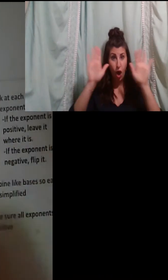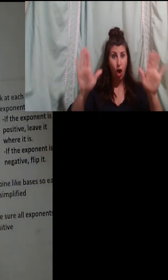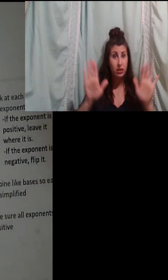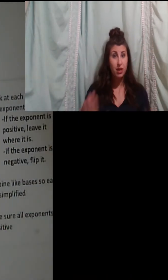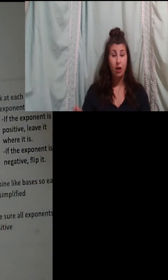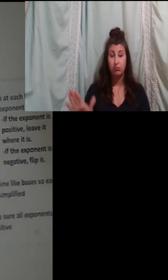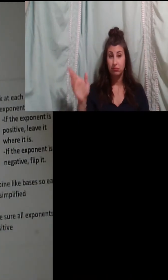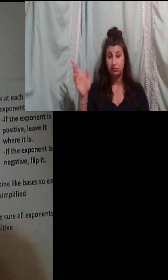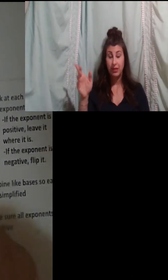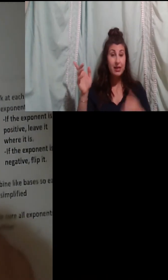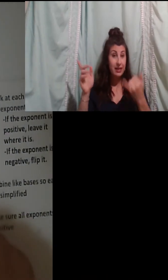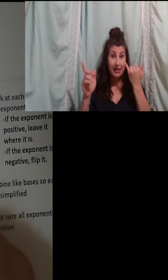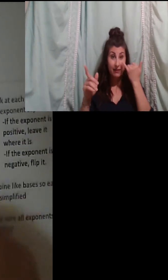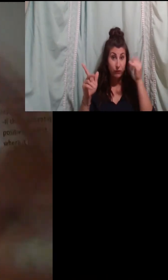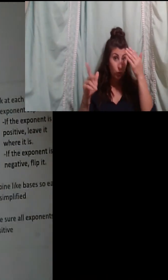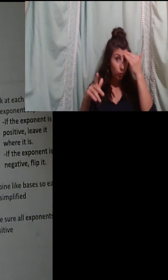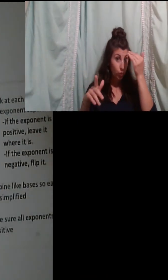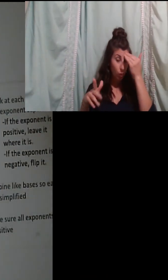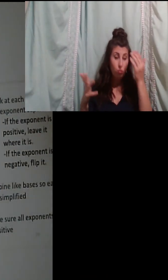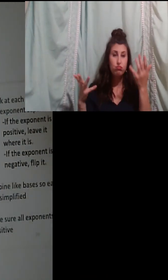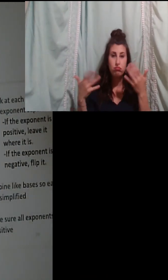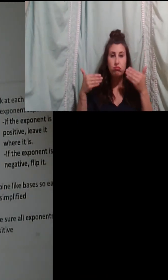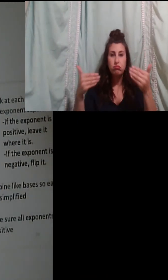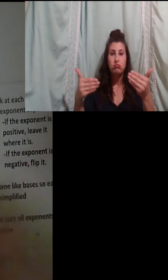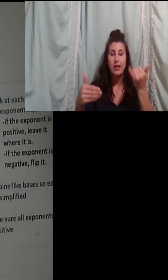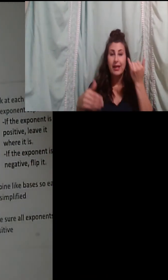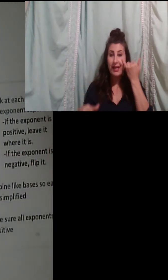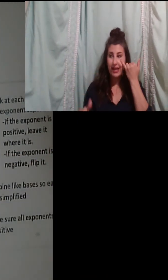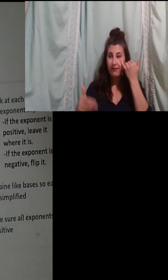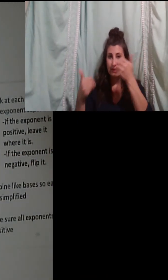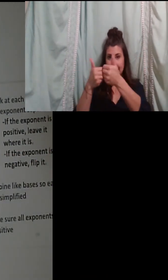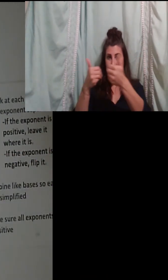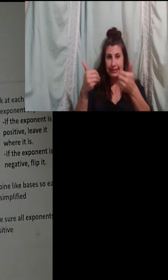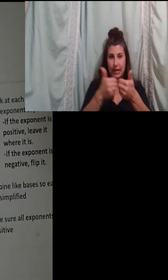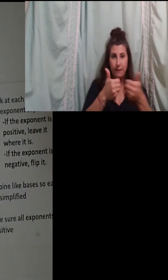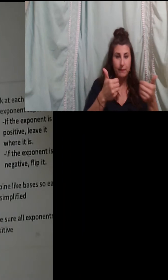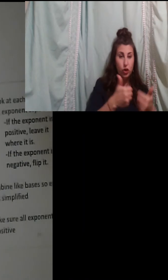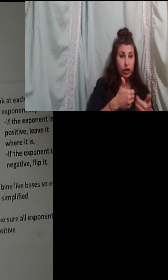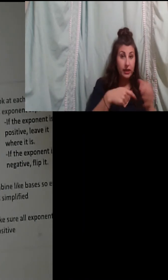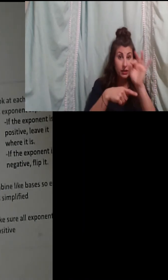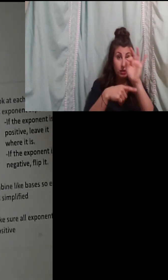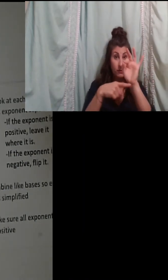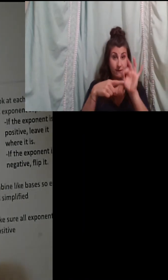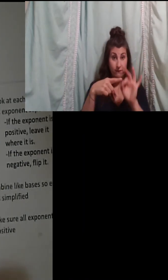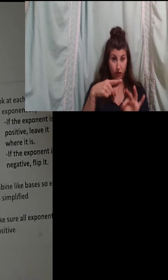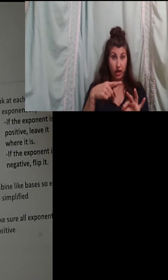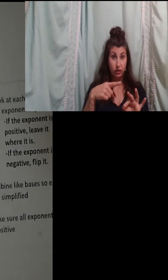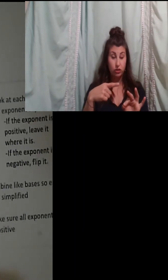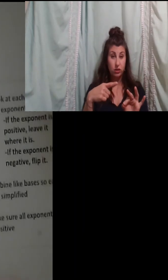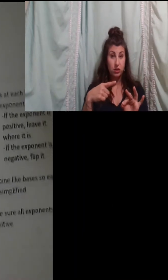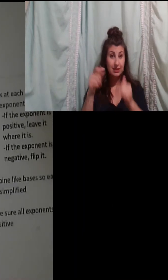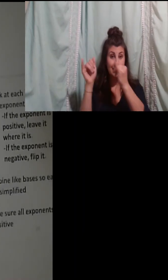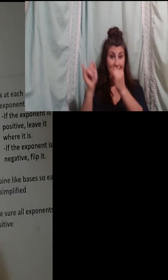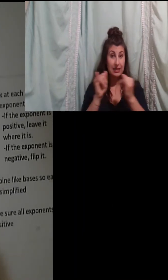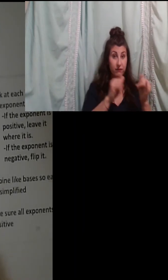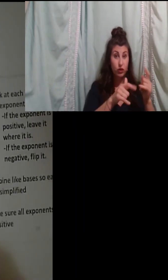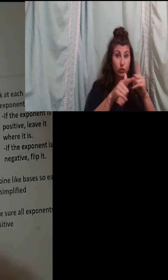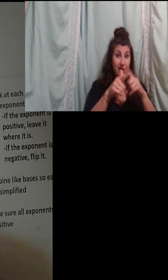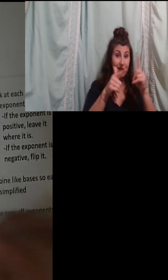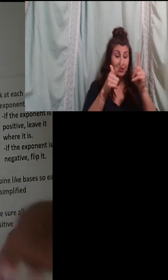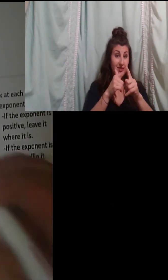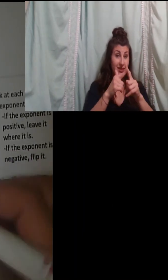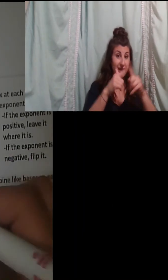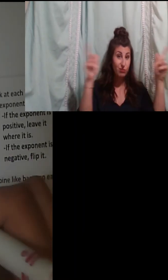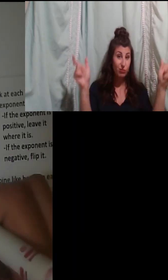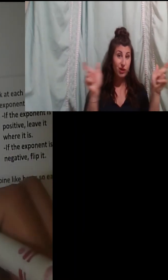then great, go from here straight to there, perfect. But if separating it into fractions, separating them